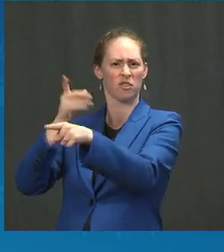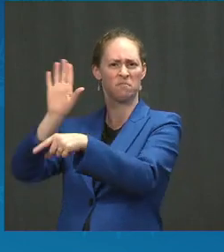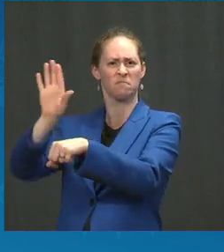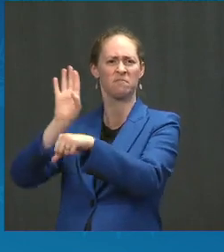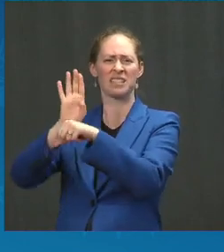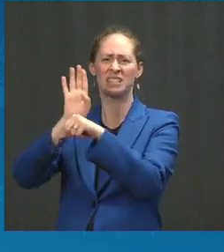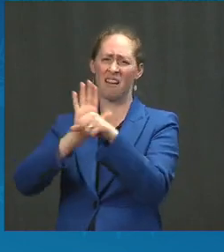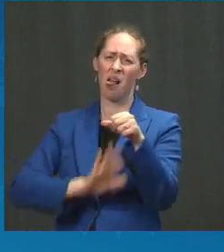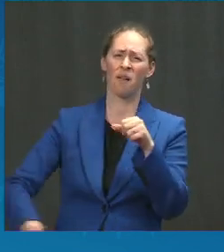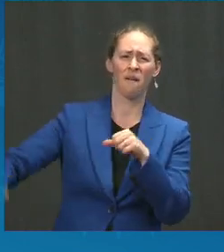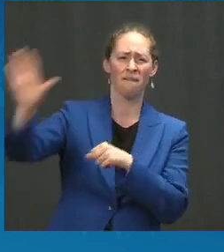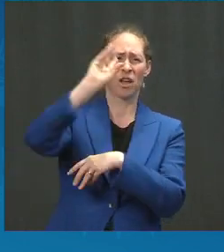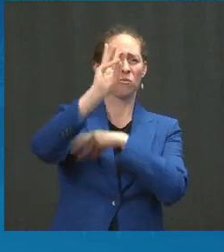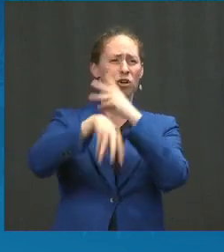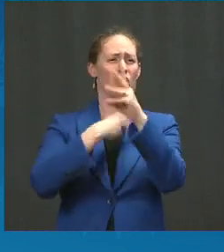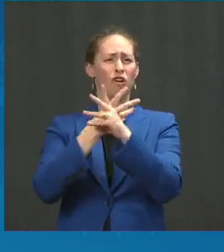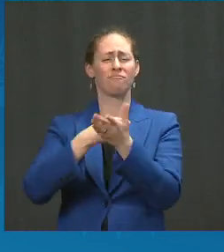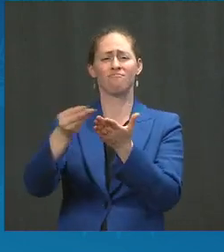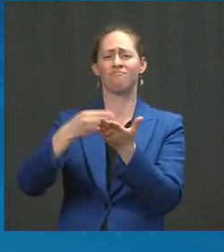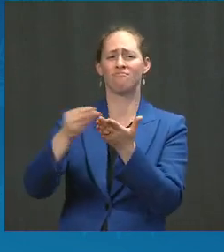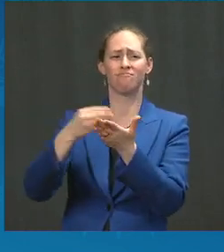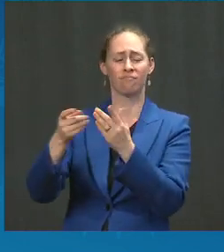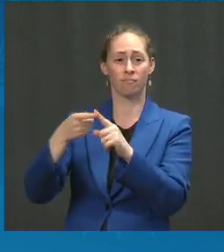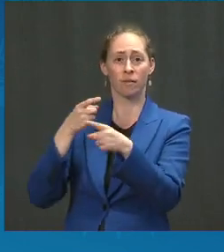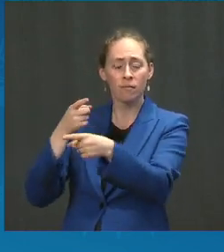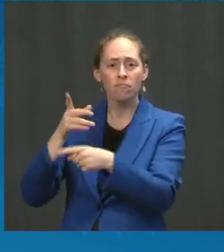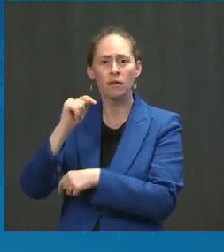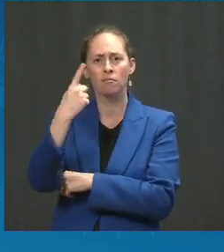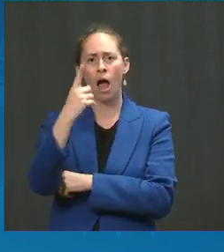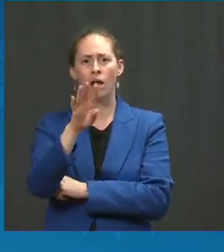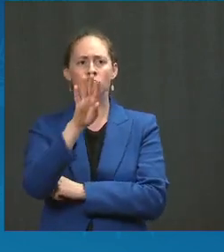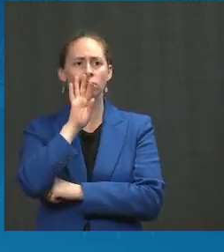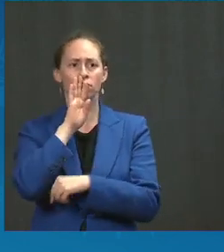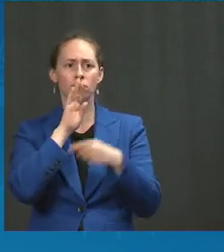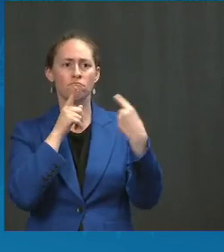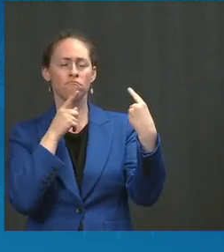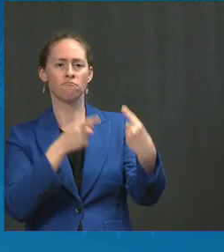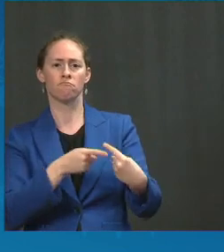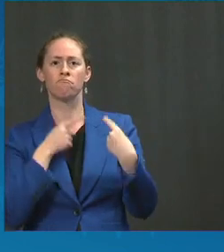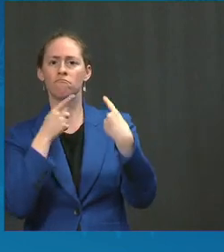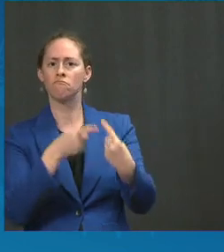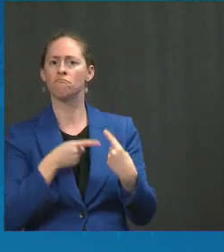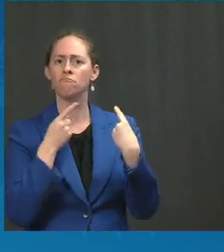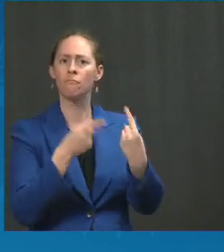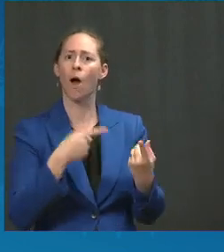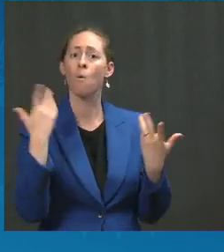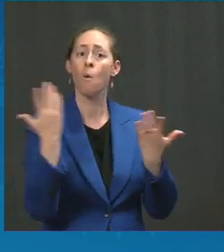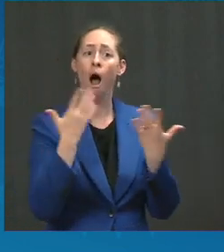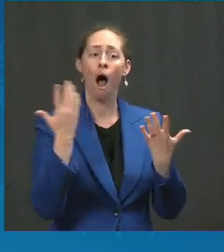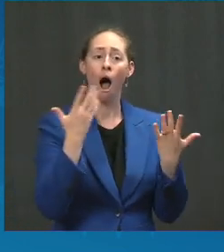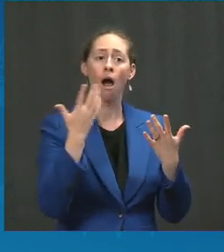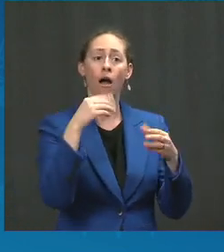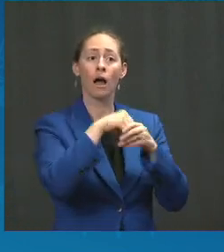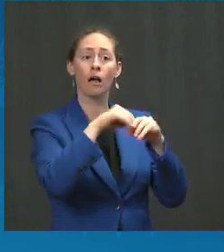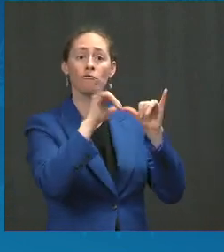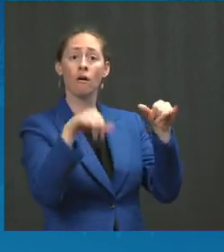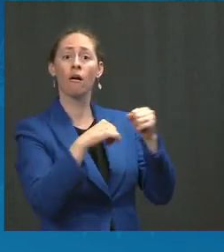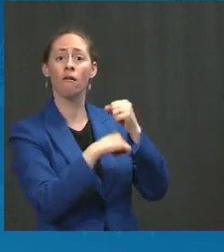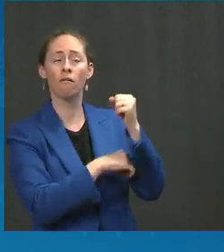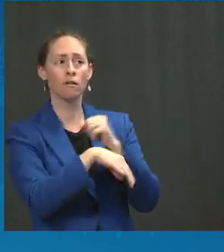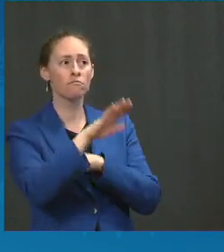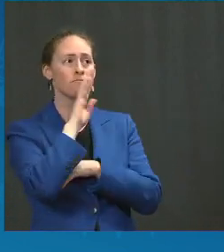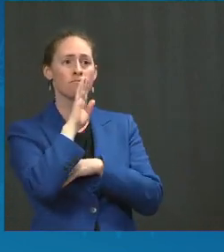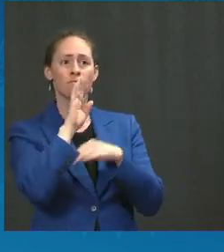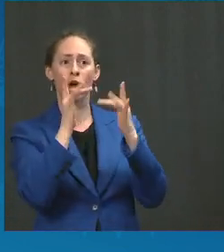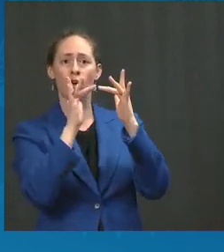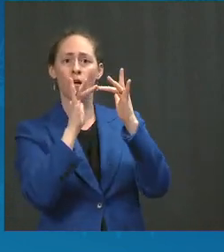she's got a really big problem on the infrastructure point, which is she cannot get the internet at speeds